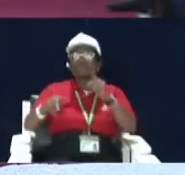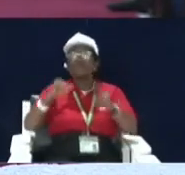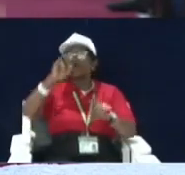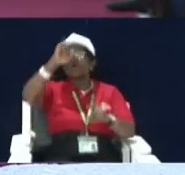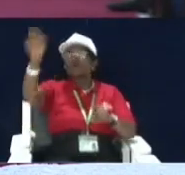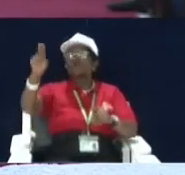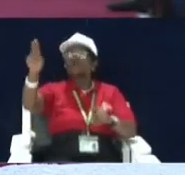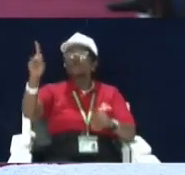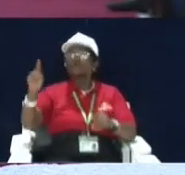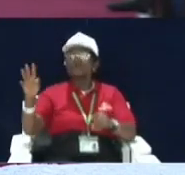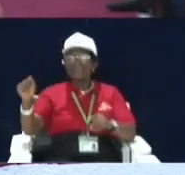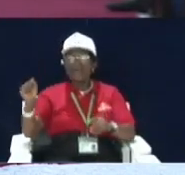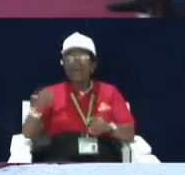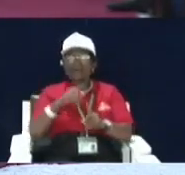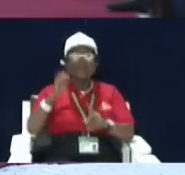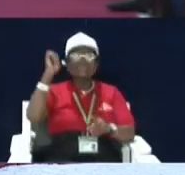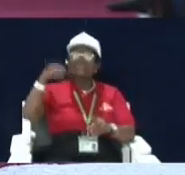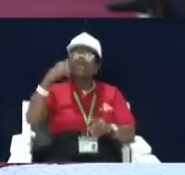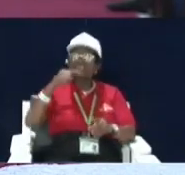be gentle as a